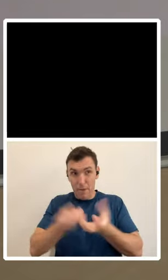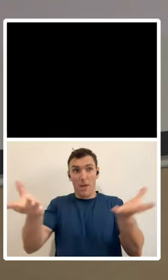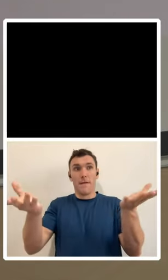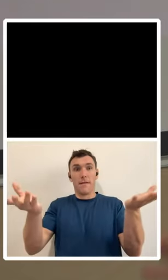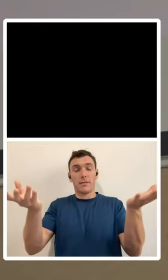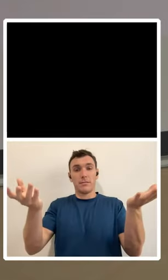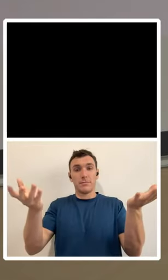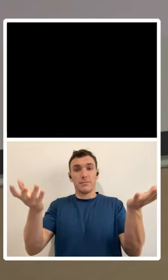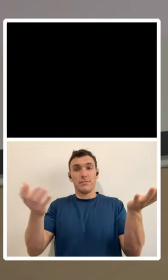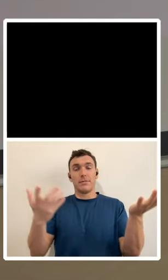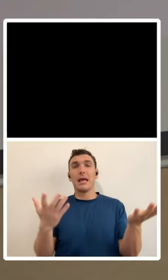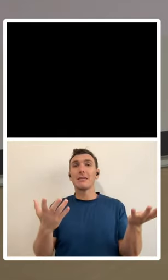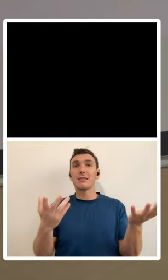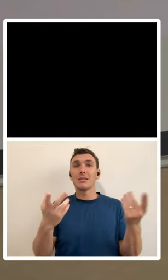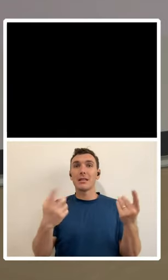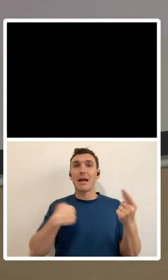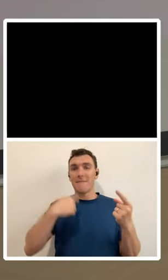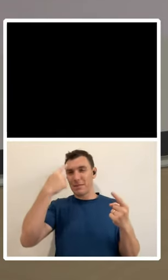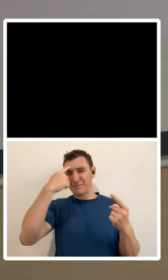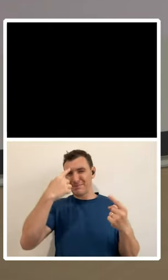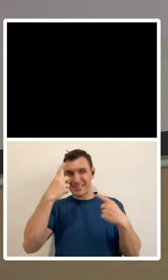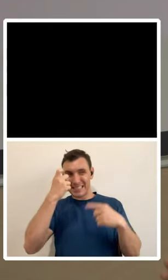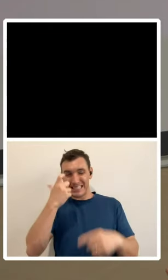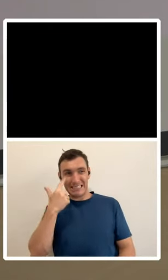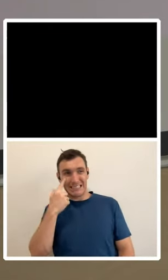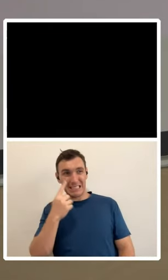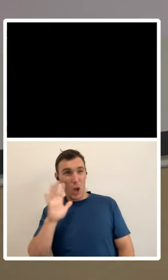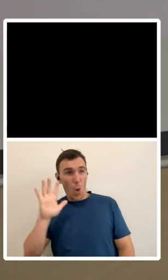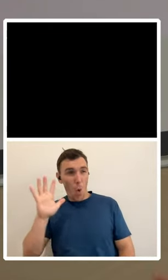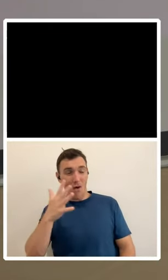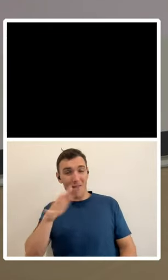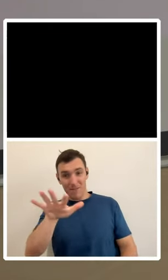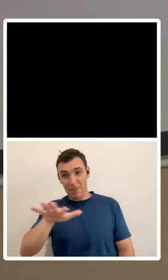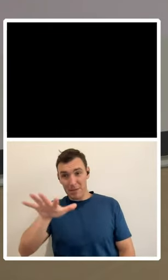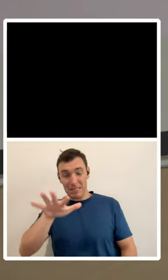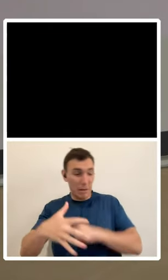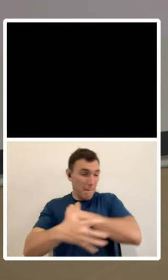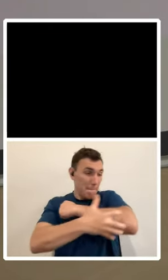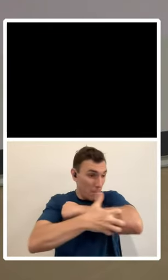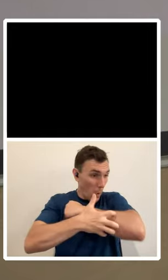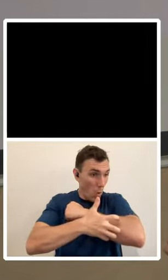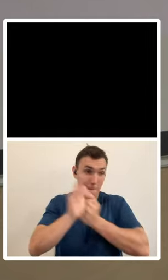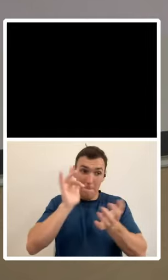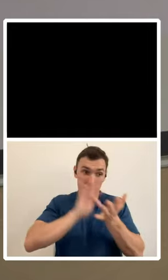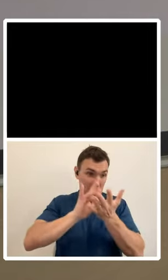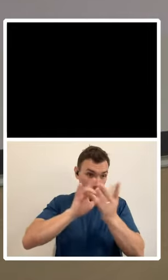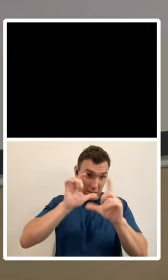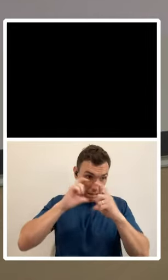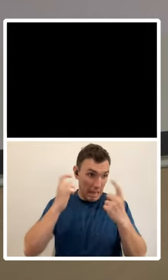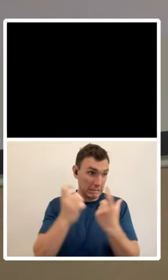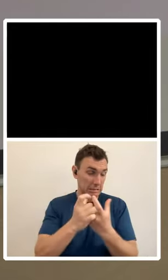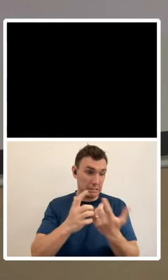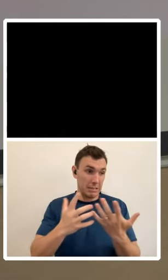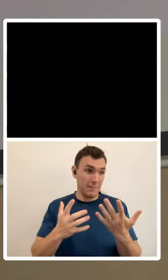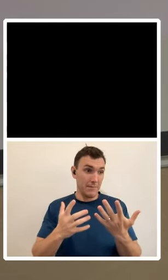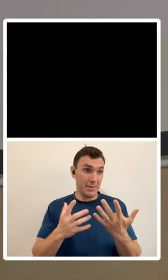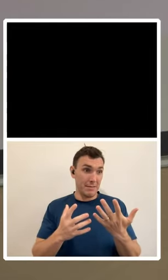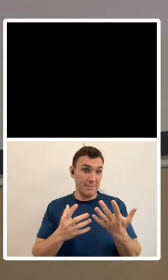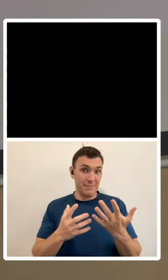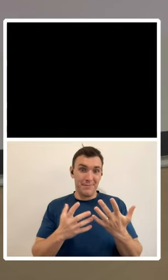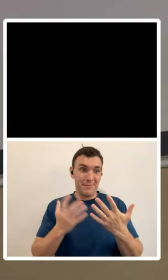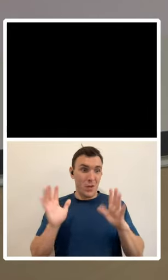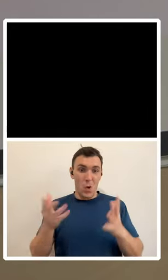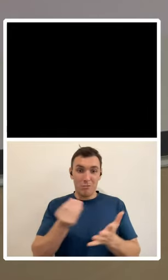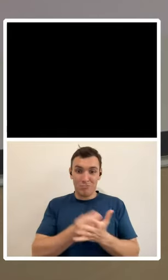know, poor, middle class, everyone's assets are being stripped from them now. That is the story of this book, where the money is going, where the wealth is going.